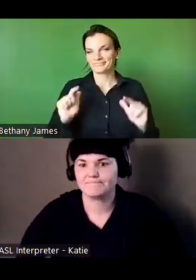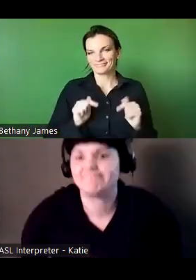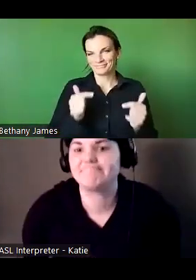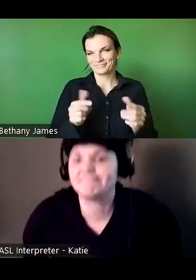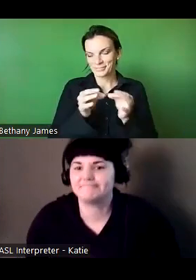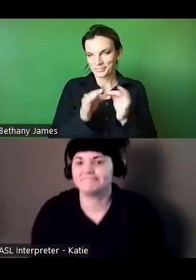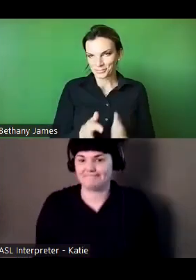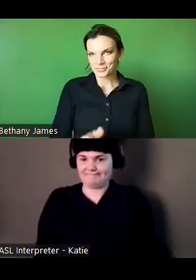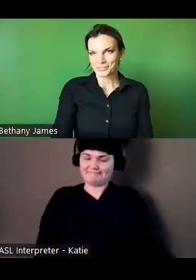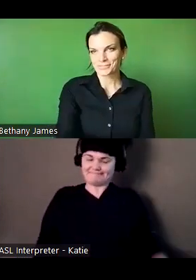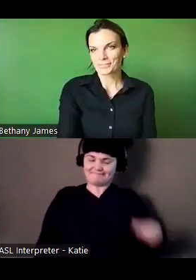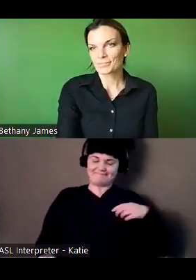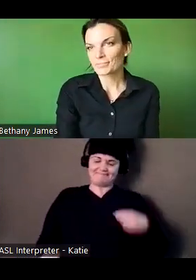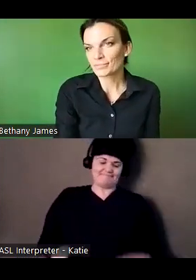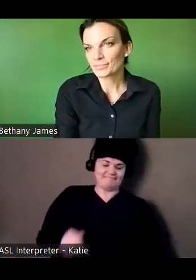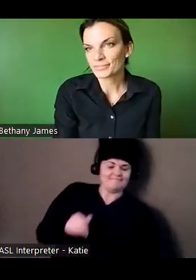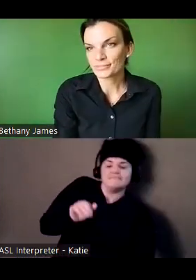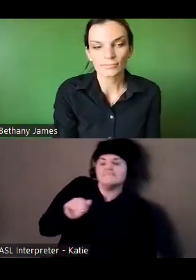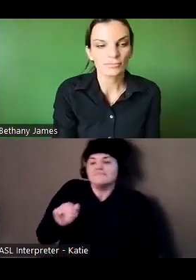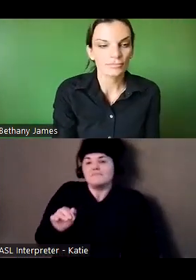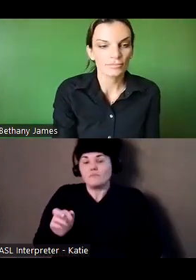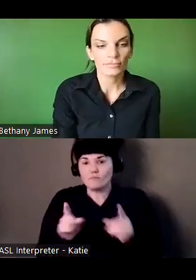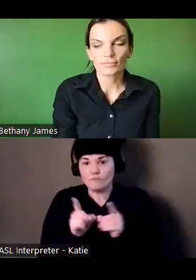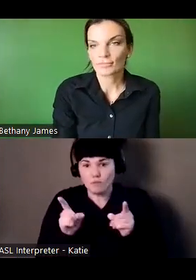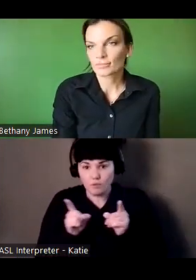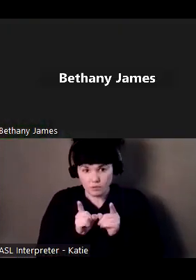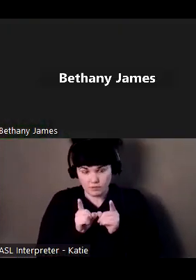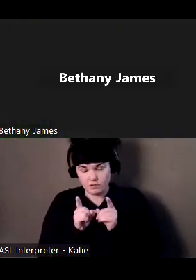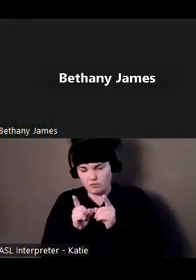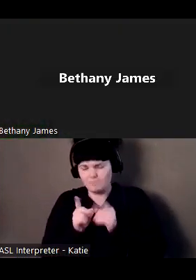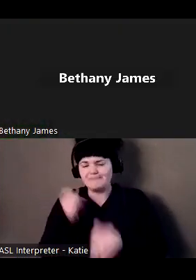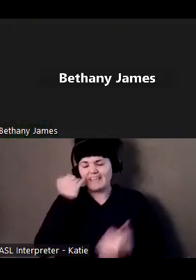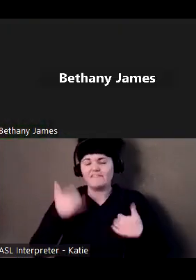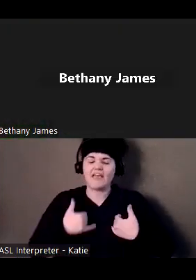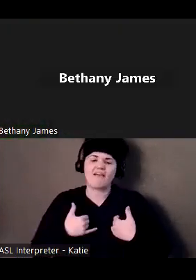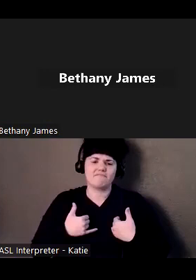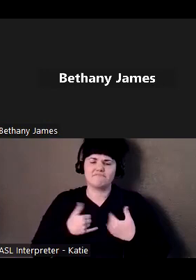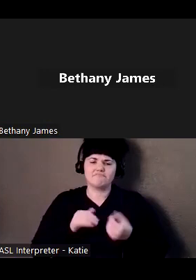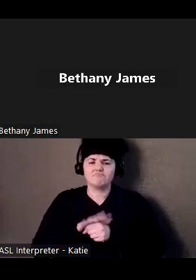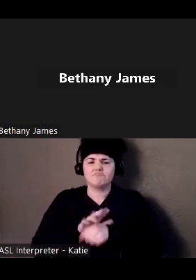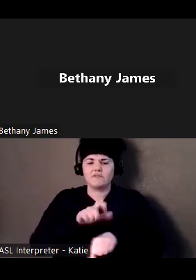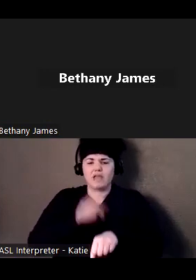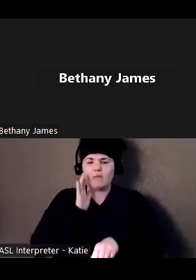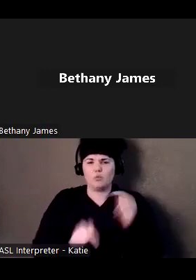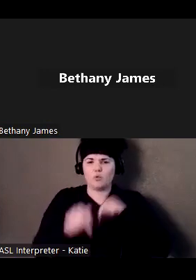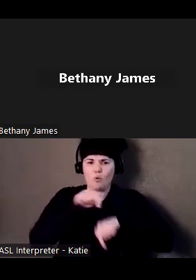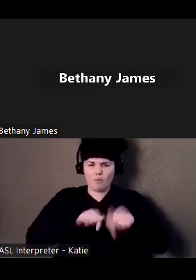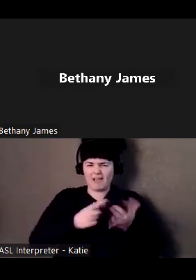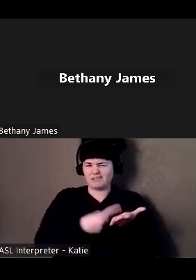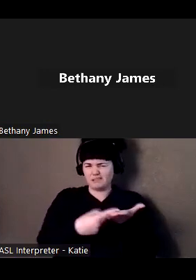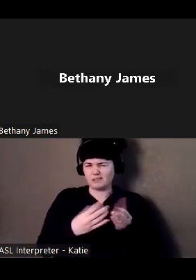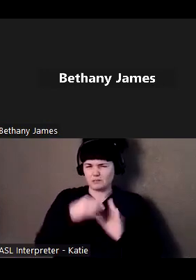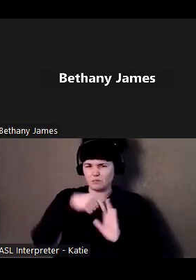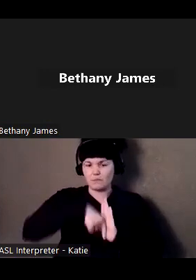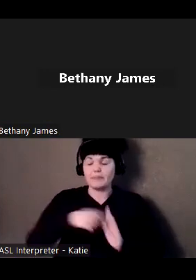There's also something that, time permitting, we'll come back to, that's been identified again as a sort of culture